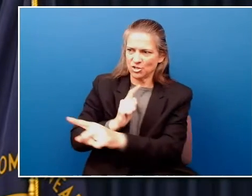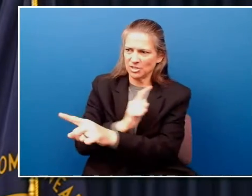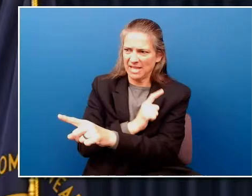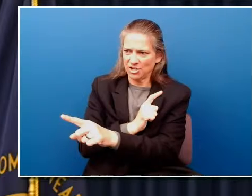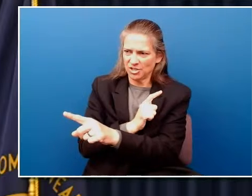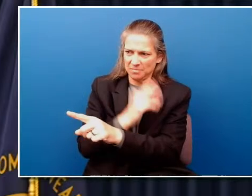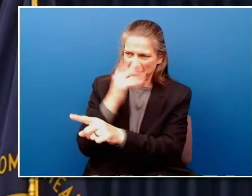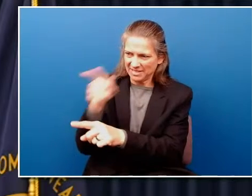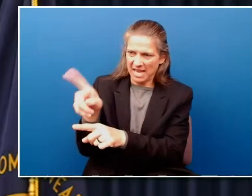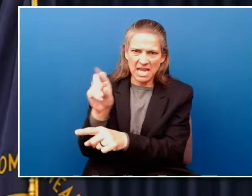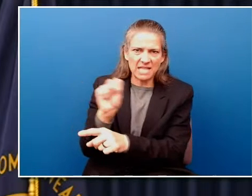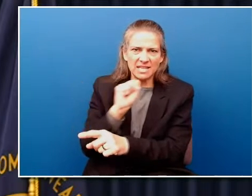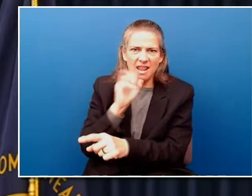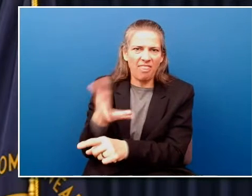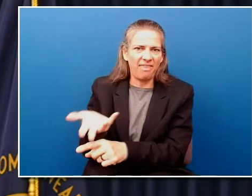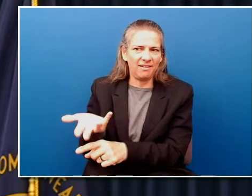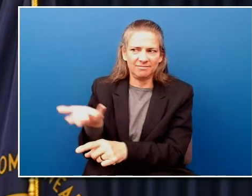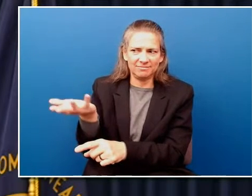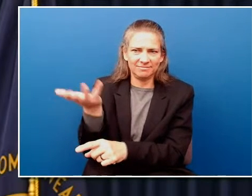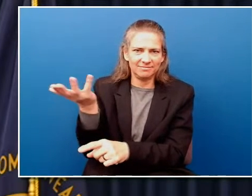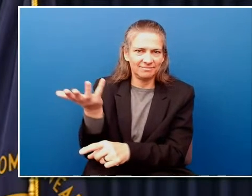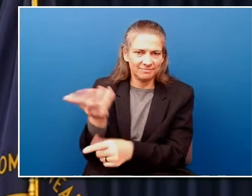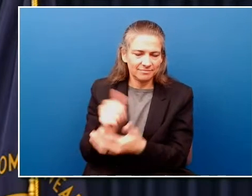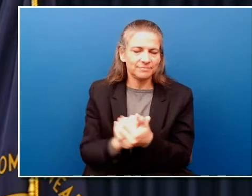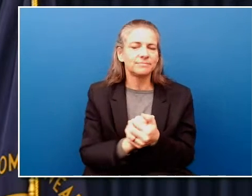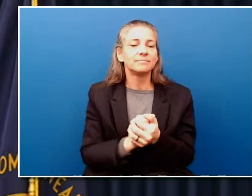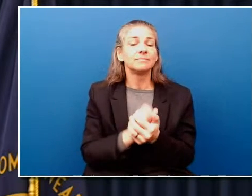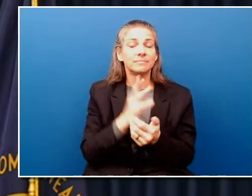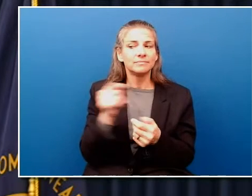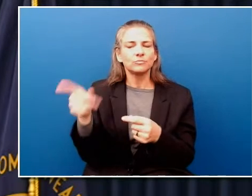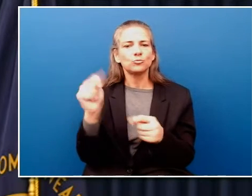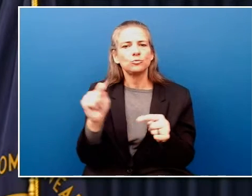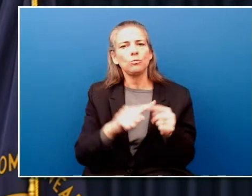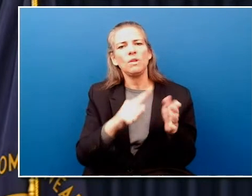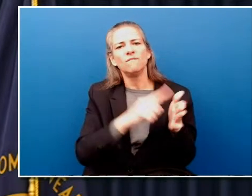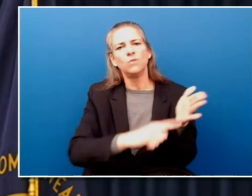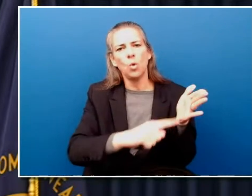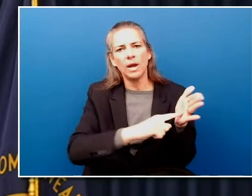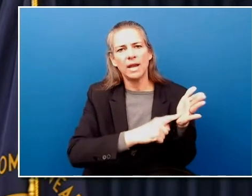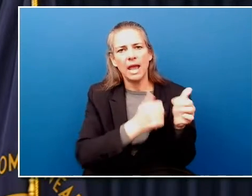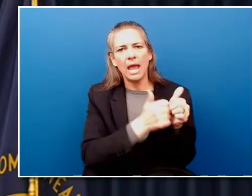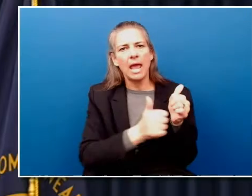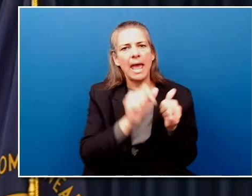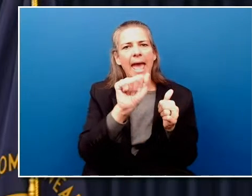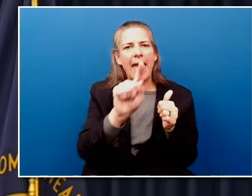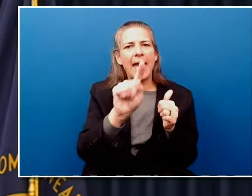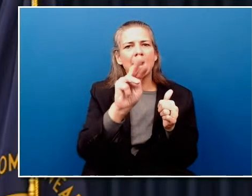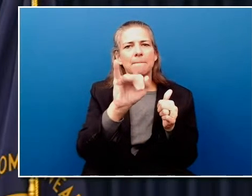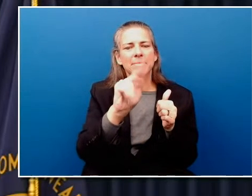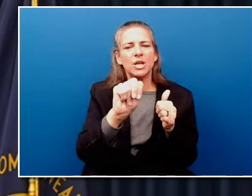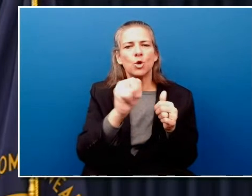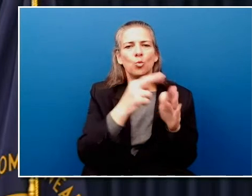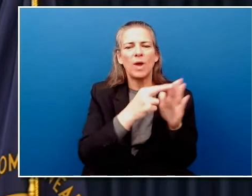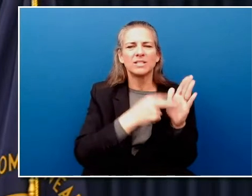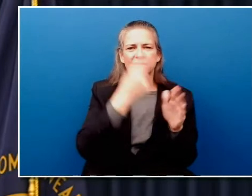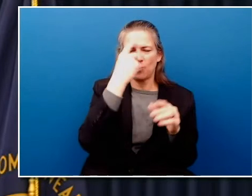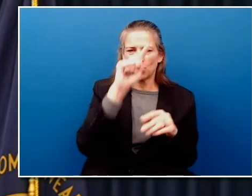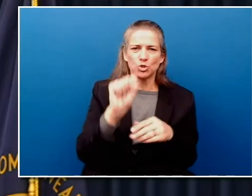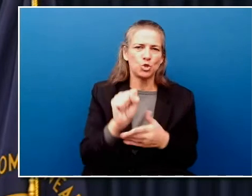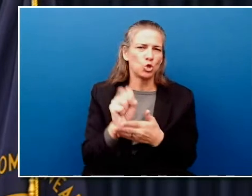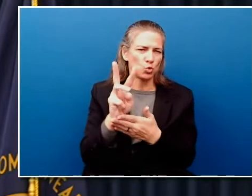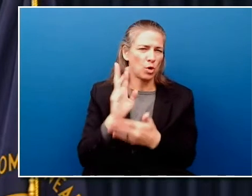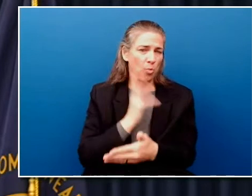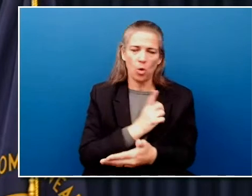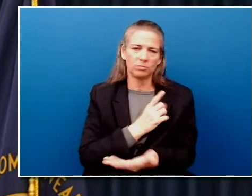do anything. The other thing that it tries to do is void administrative regulation for the Board of Social Work. Regulations and the ultimate